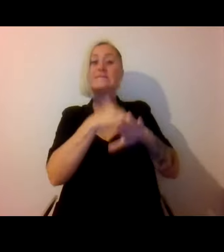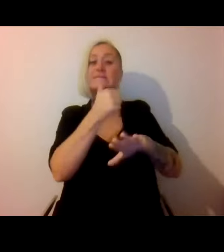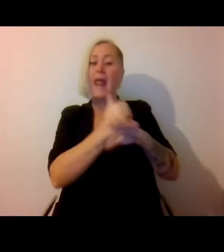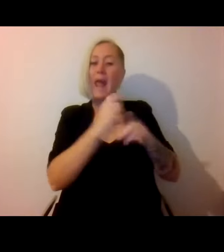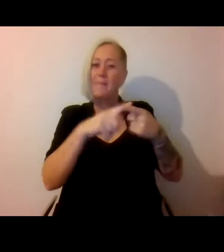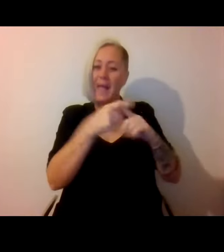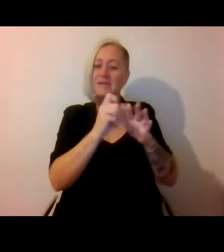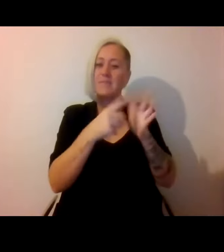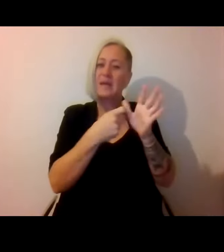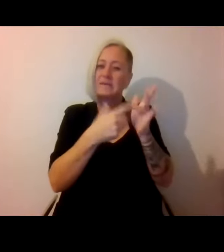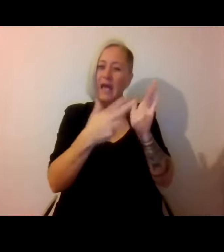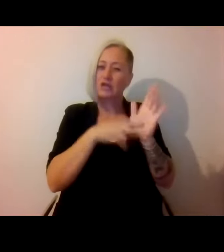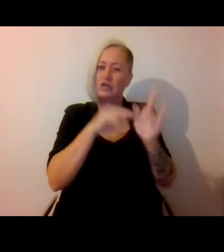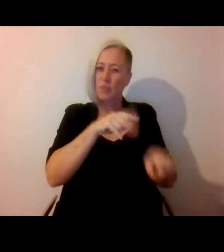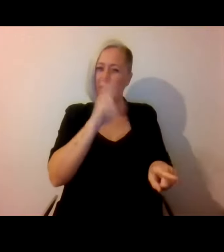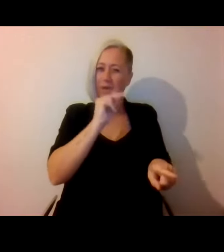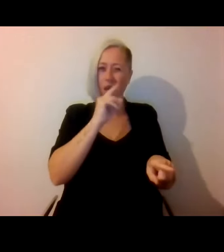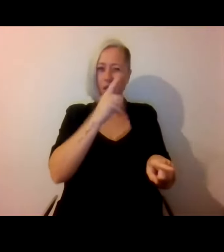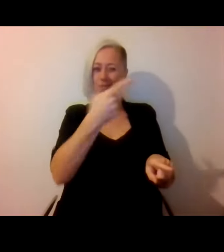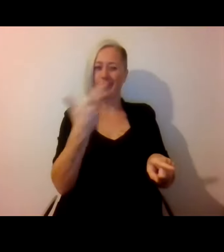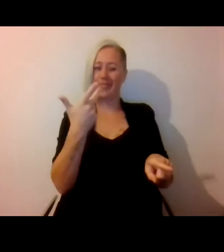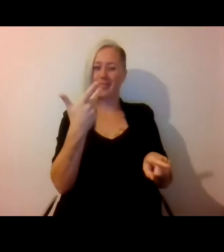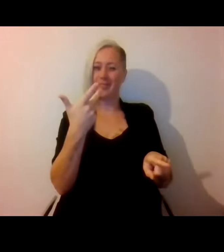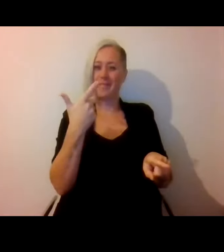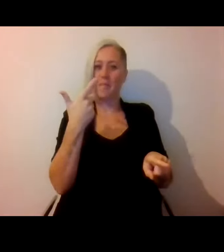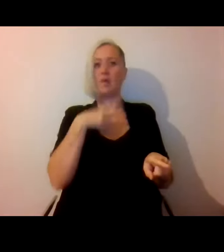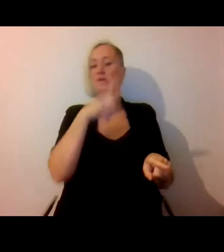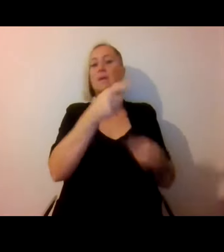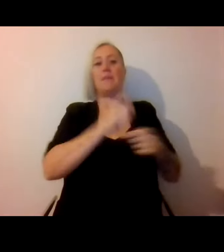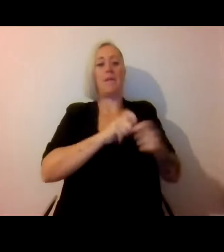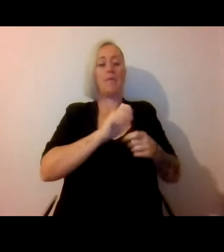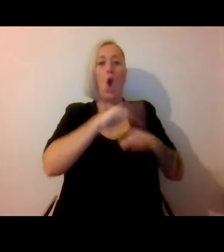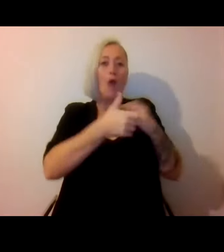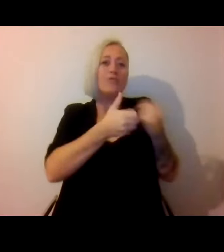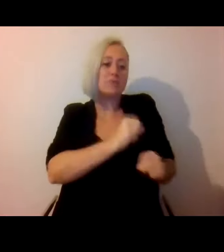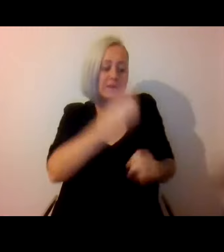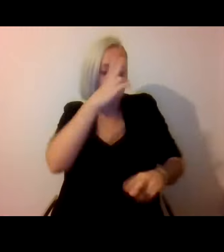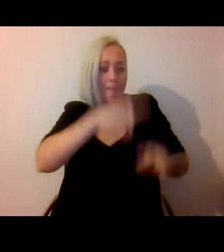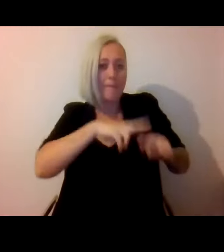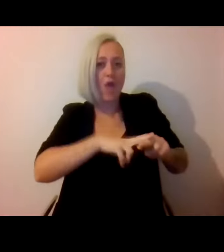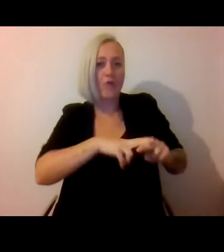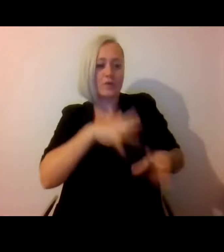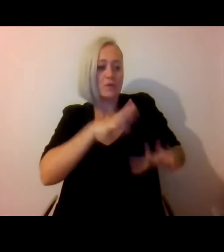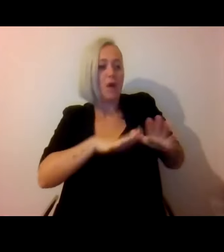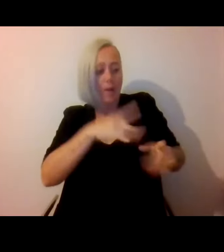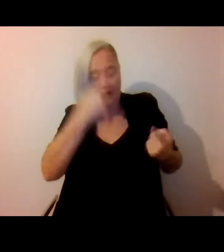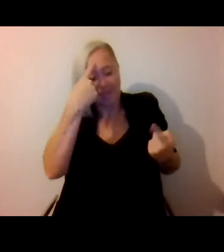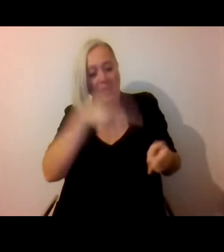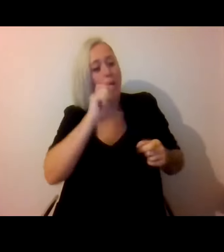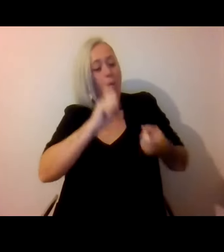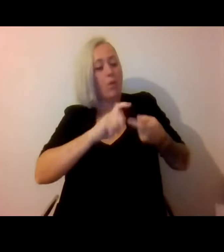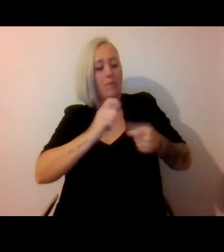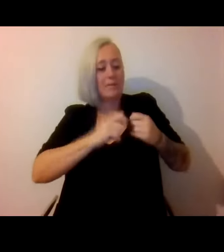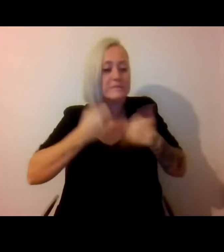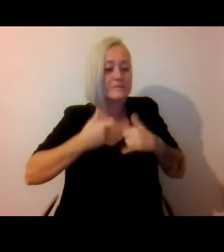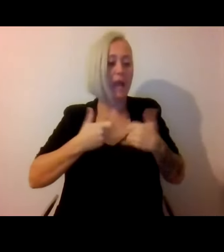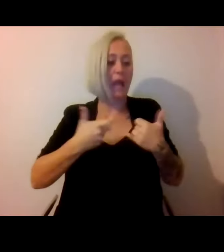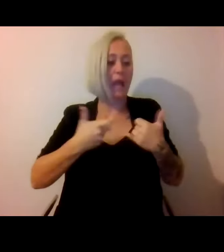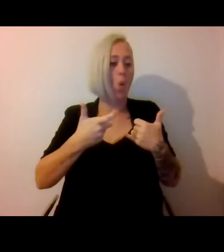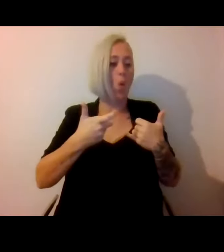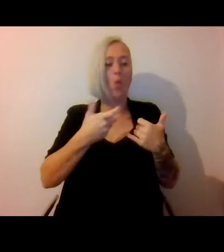thinking, because they might end up being overprotective parents, which doesn't really help their growth. So what